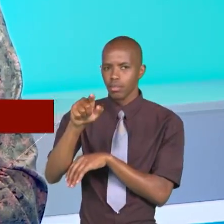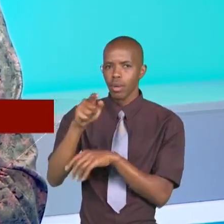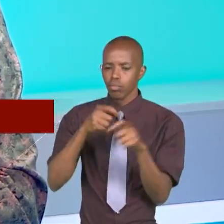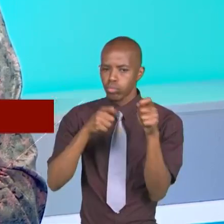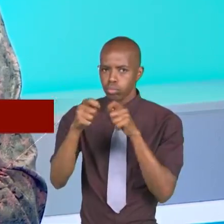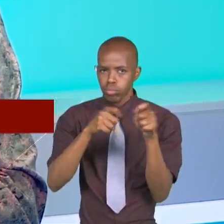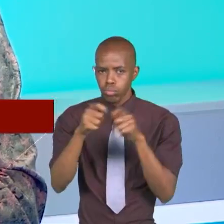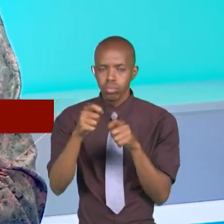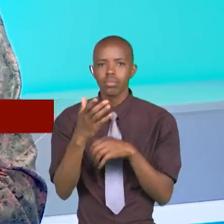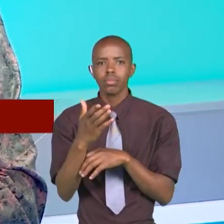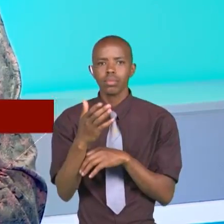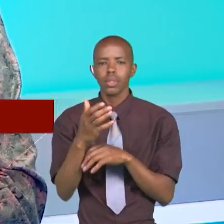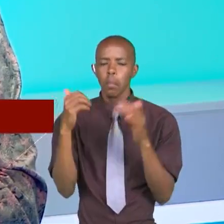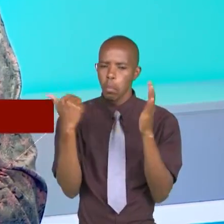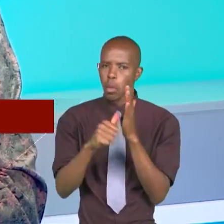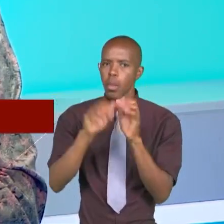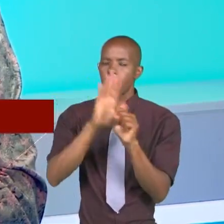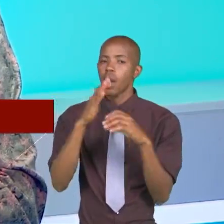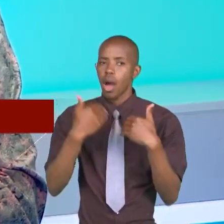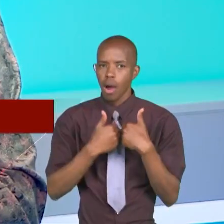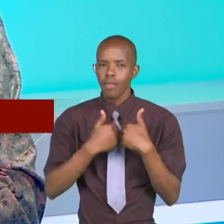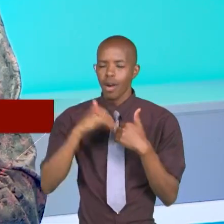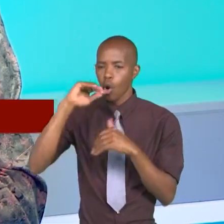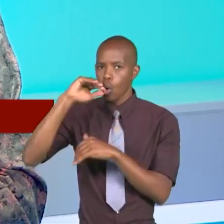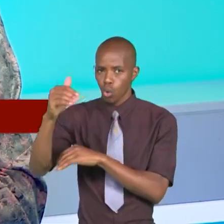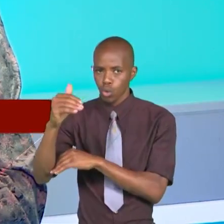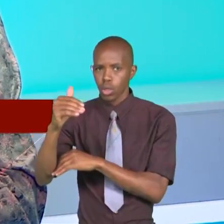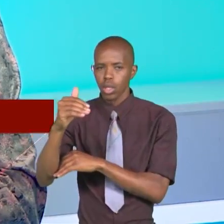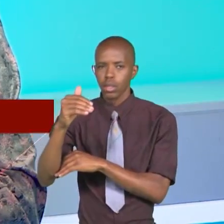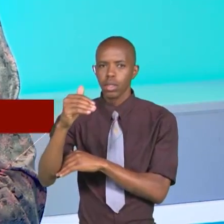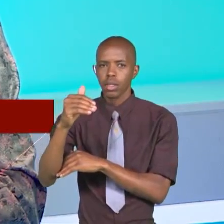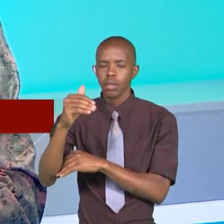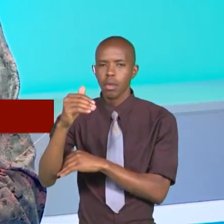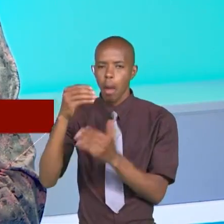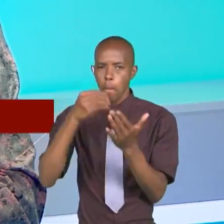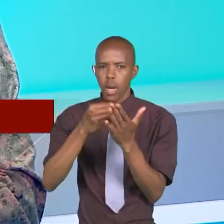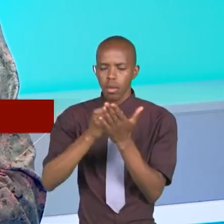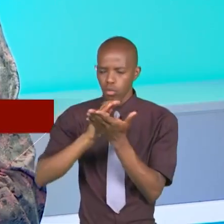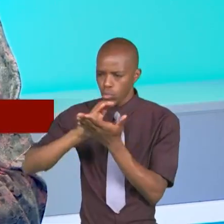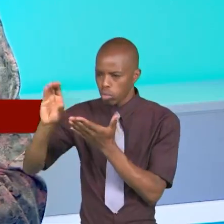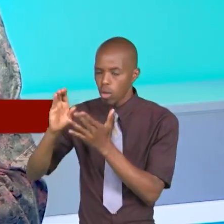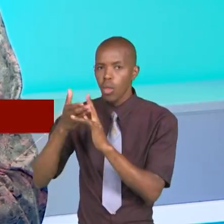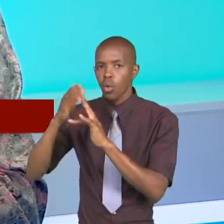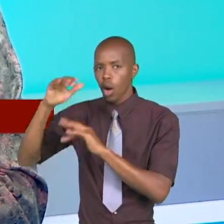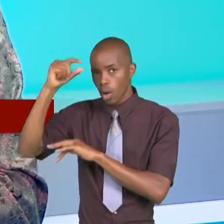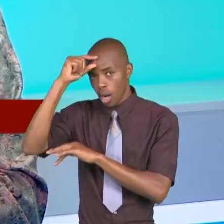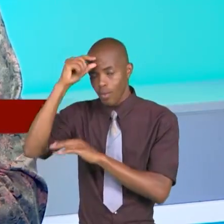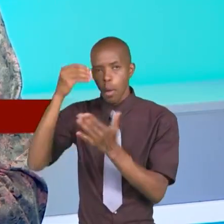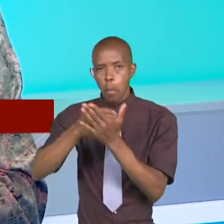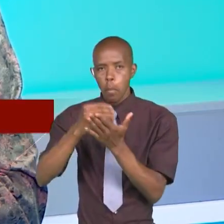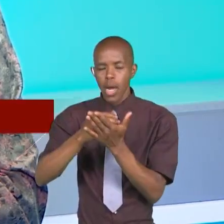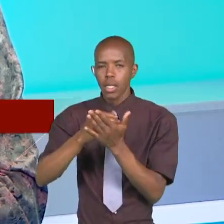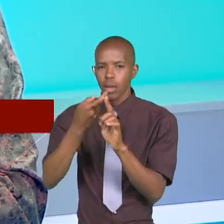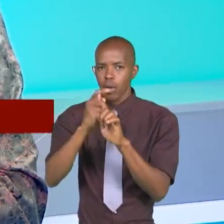it will be having a lot of trouble, because constitutionally the money has to be changed through the county government. And this money to come from